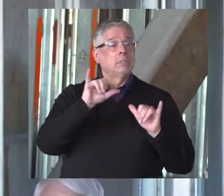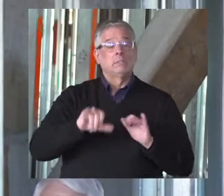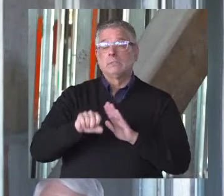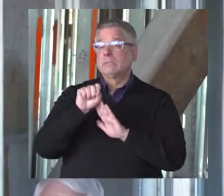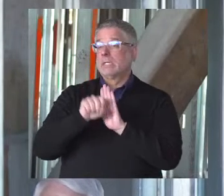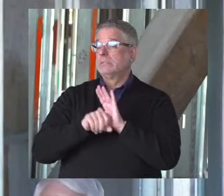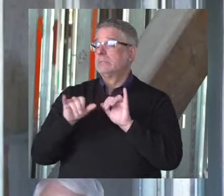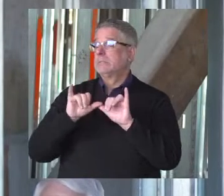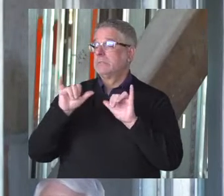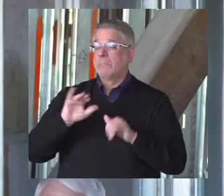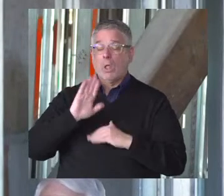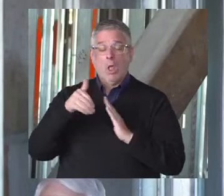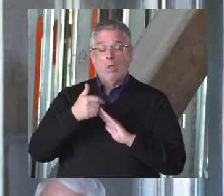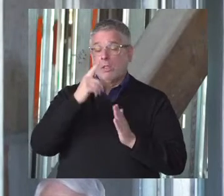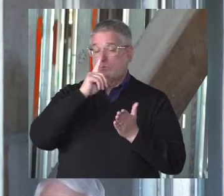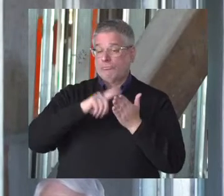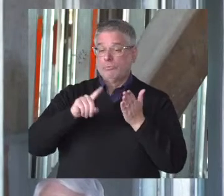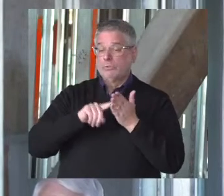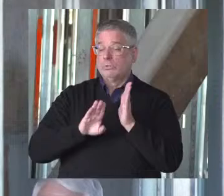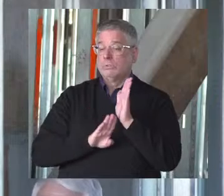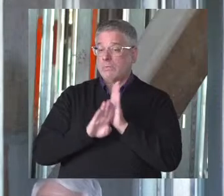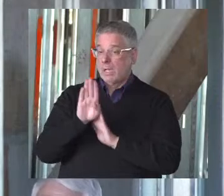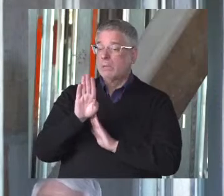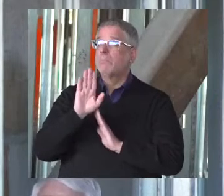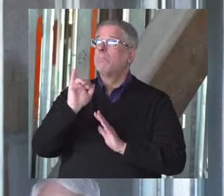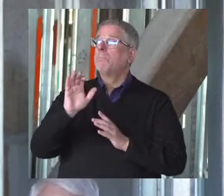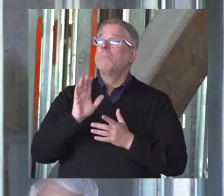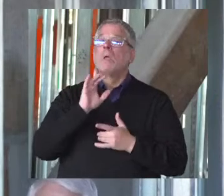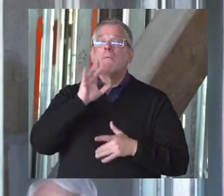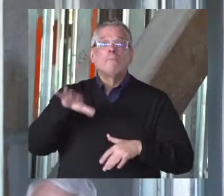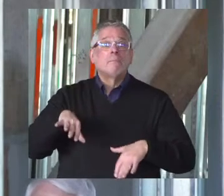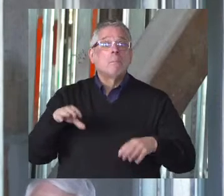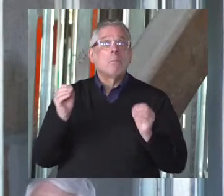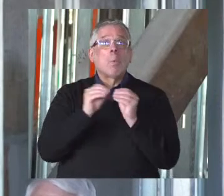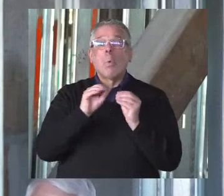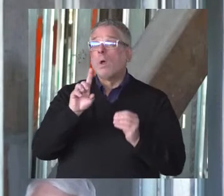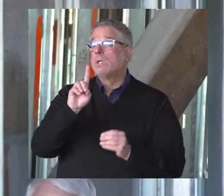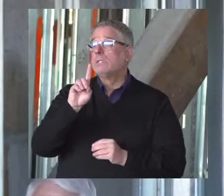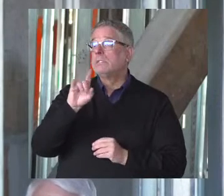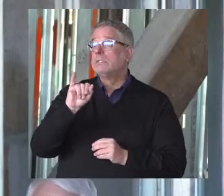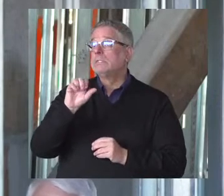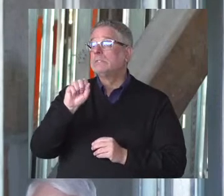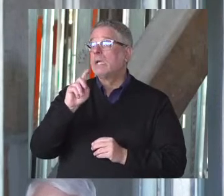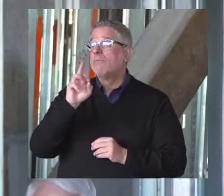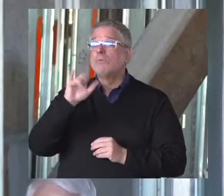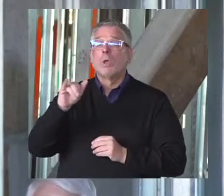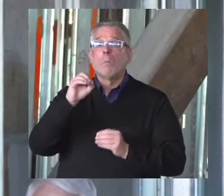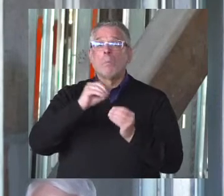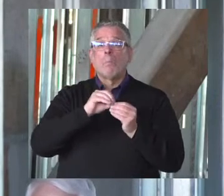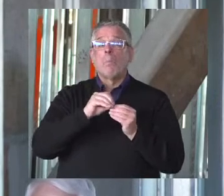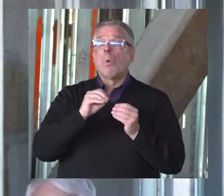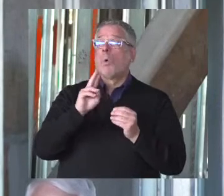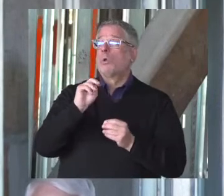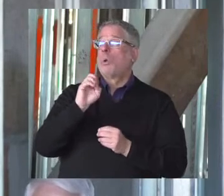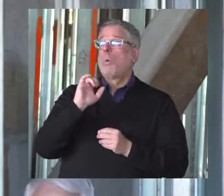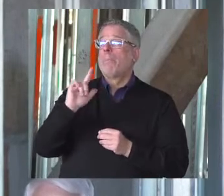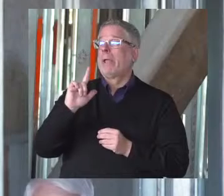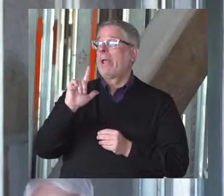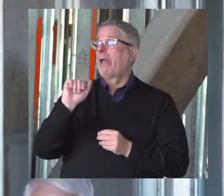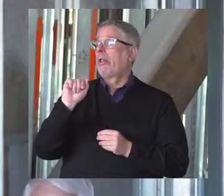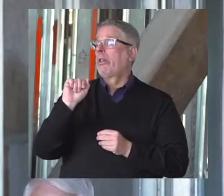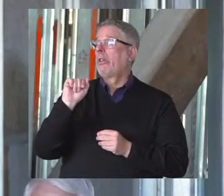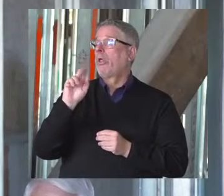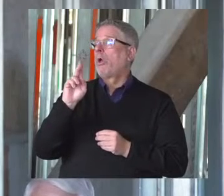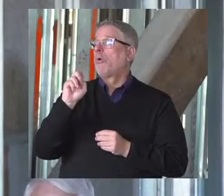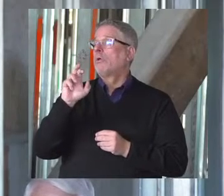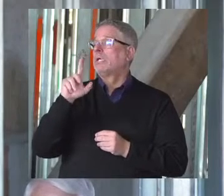system. All that research and development, pushing out the boundaries of discovery, more scientists, engineers, researchers, more Nobel laureates coming out of this state than